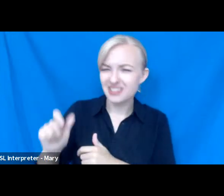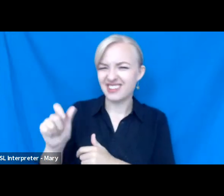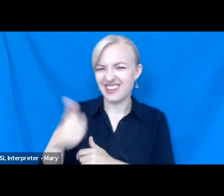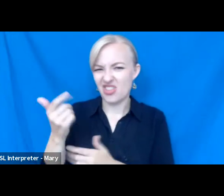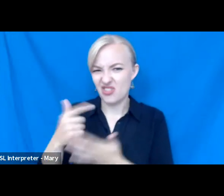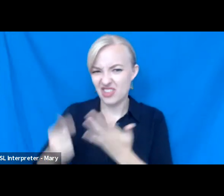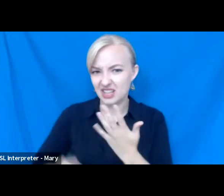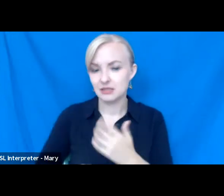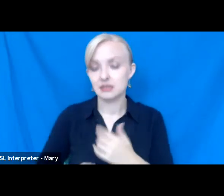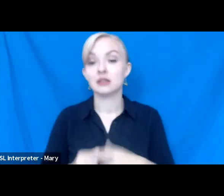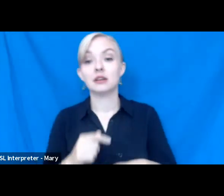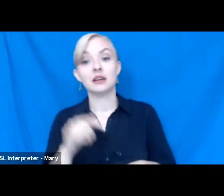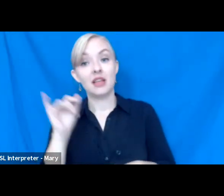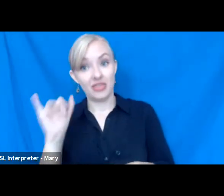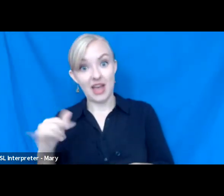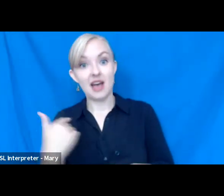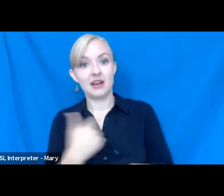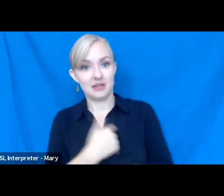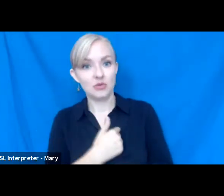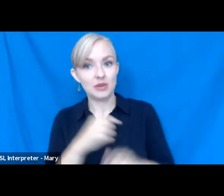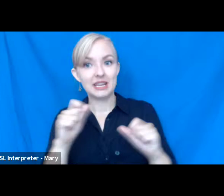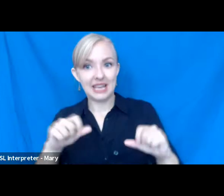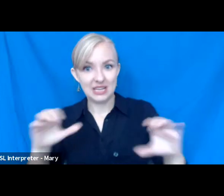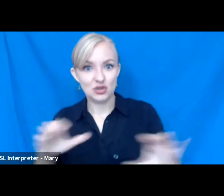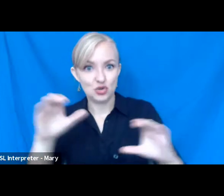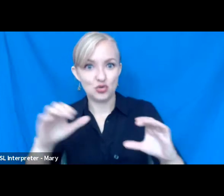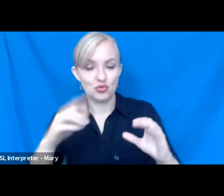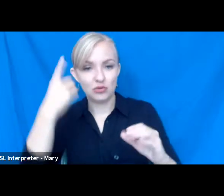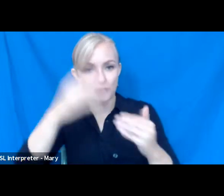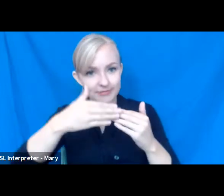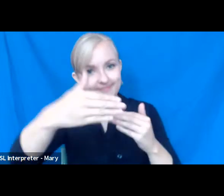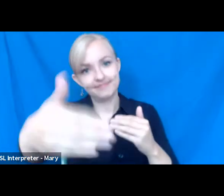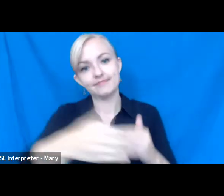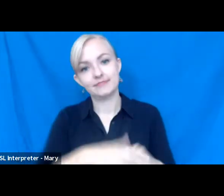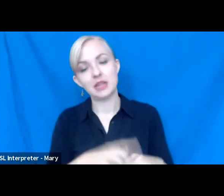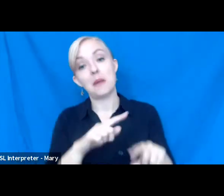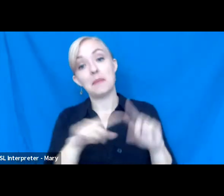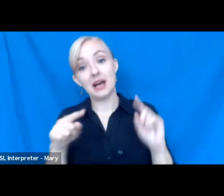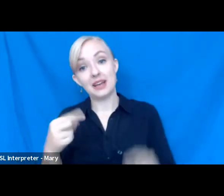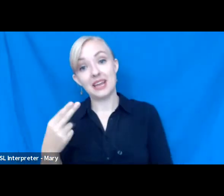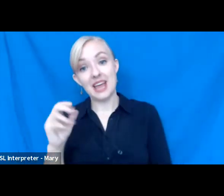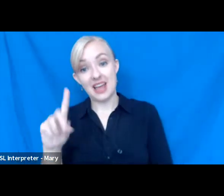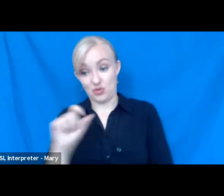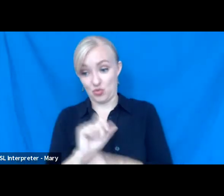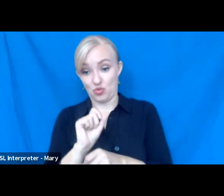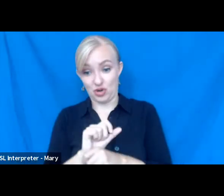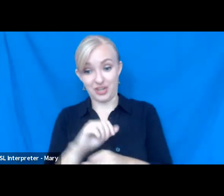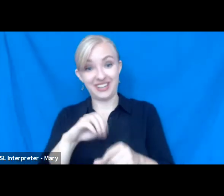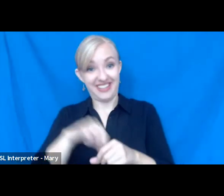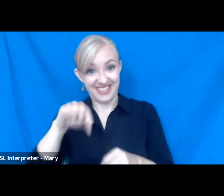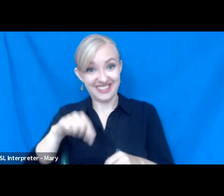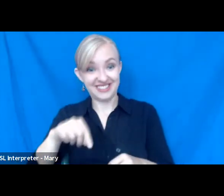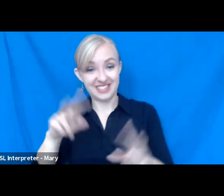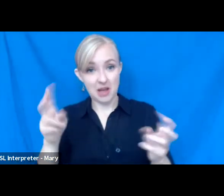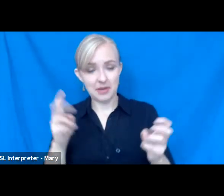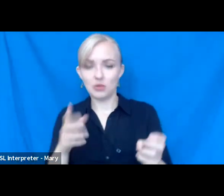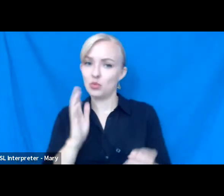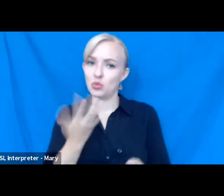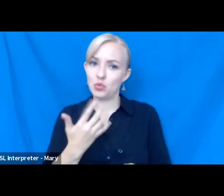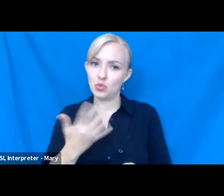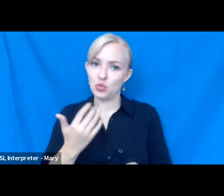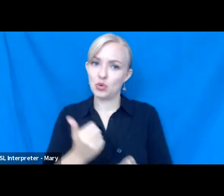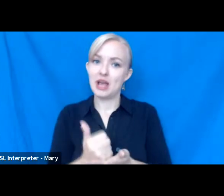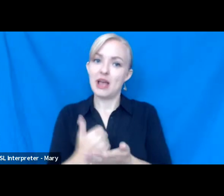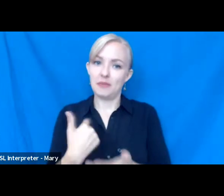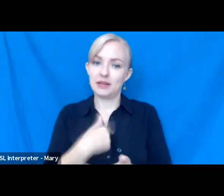are things that we can do moving forward. HUD's work in this space has really helped us understand the unique